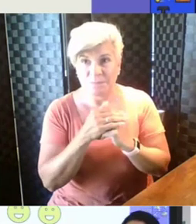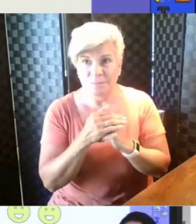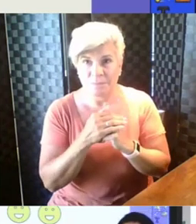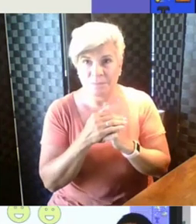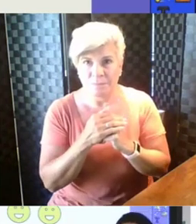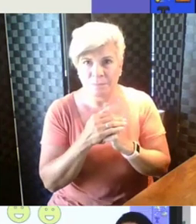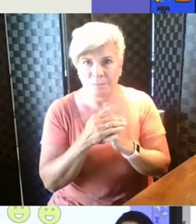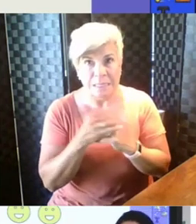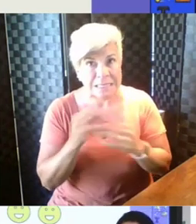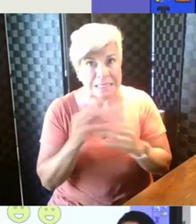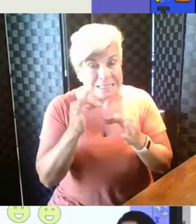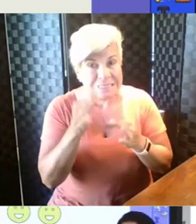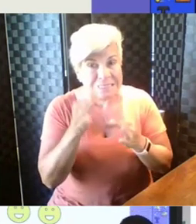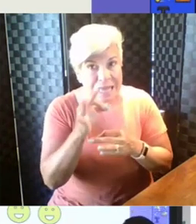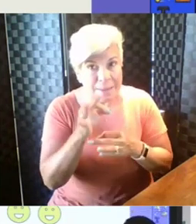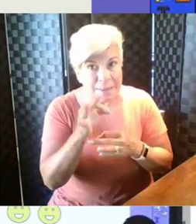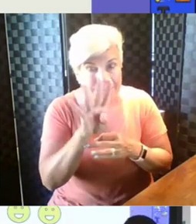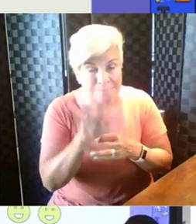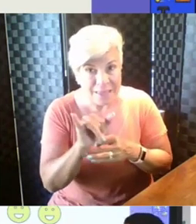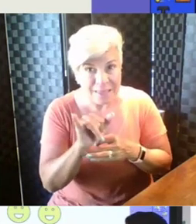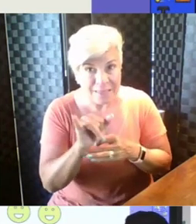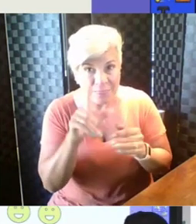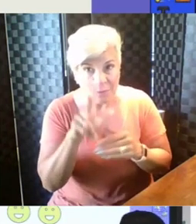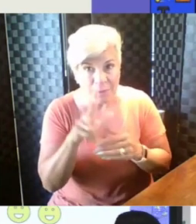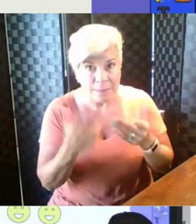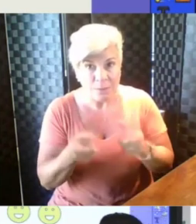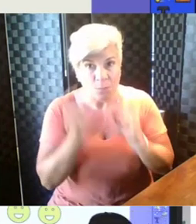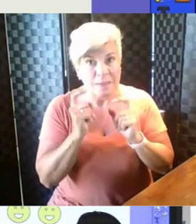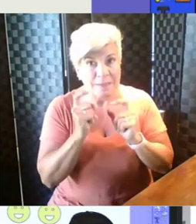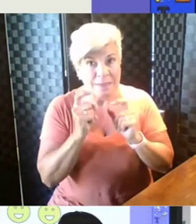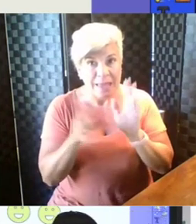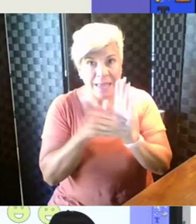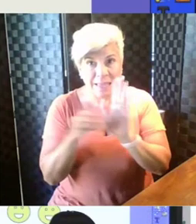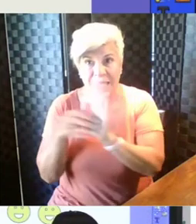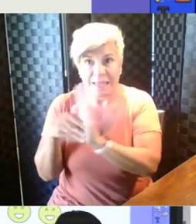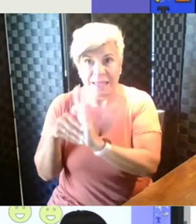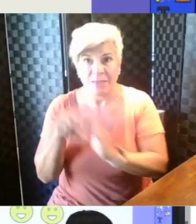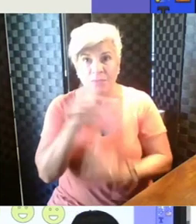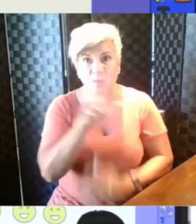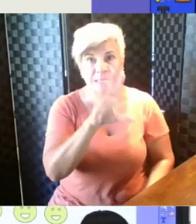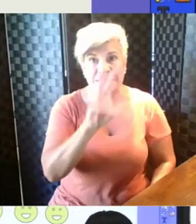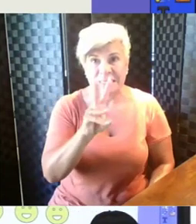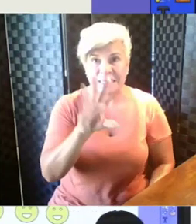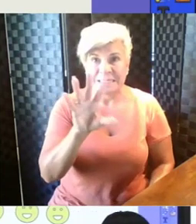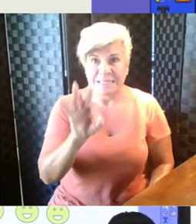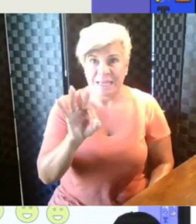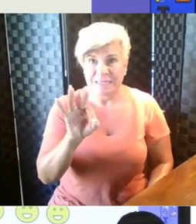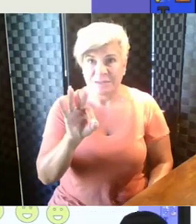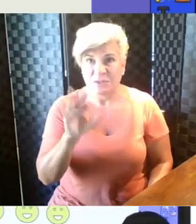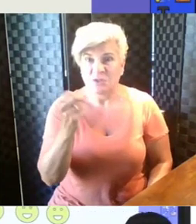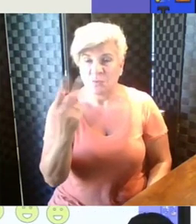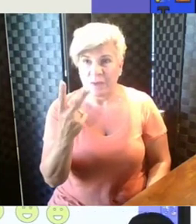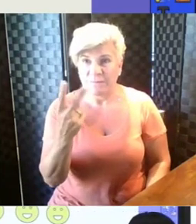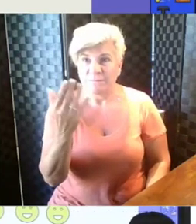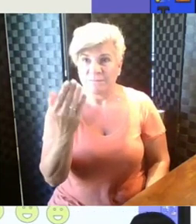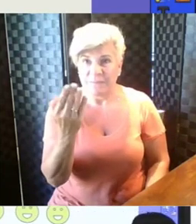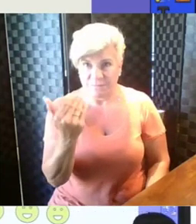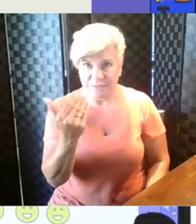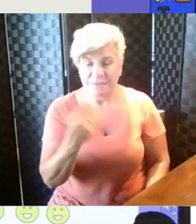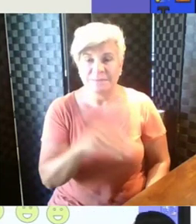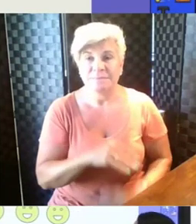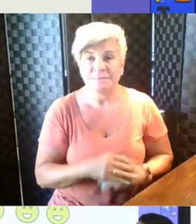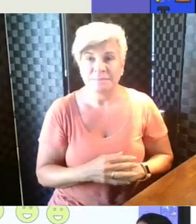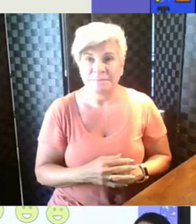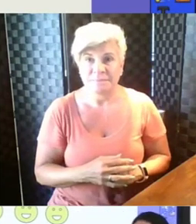you know how to skip count by threes, it may be quick for you to add those 3, 6, 9, 12,